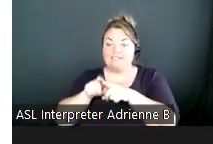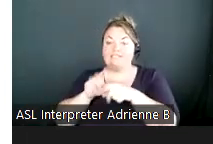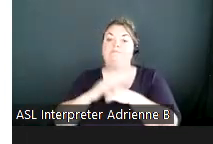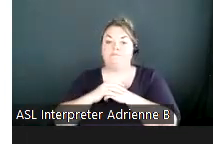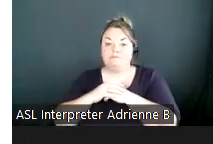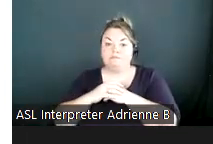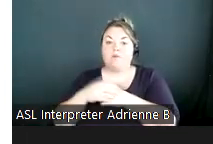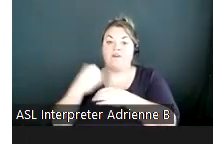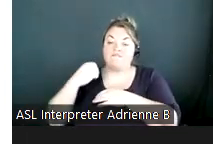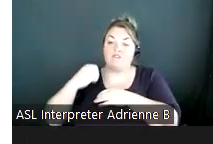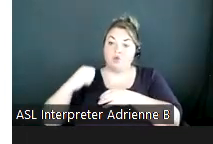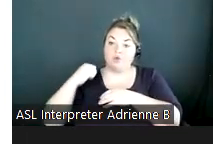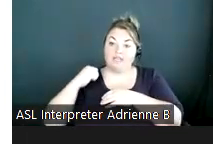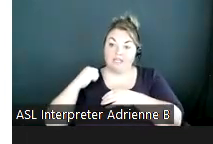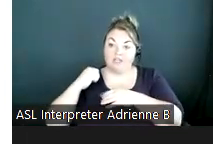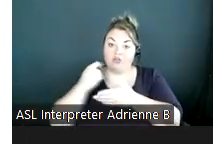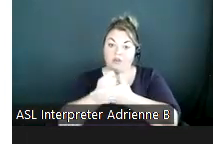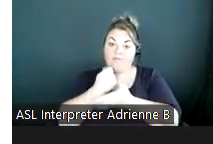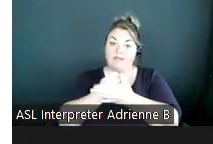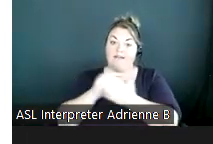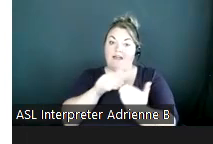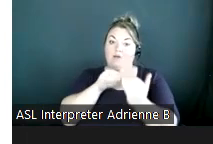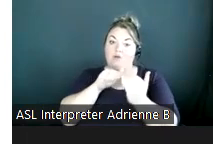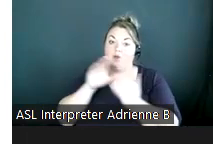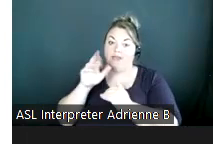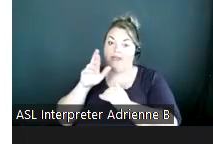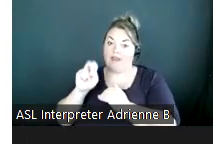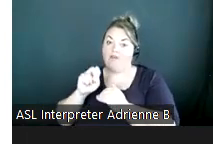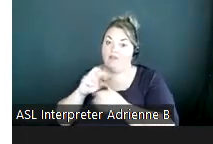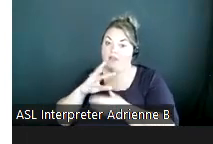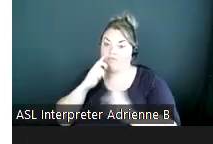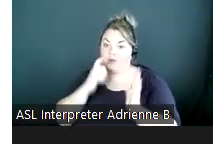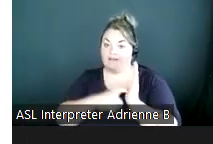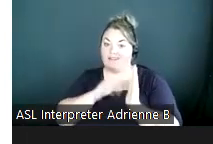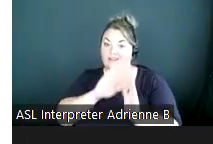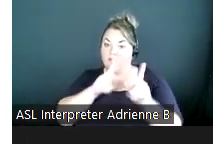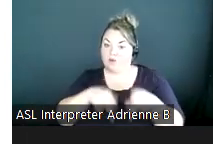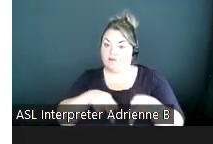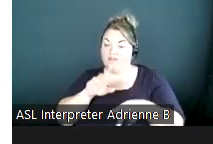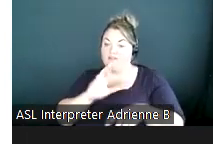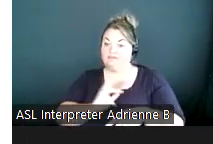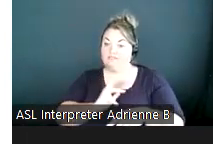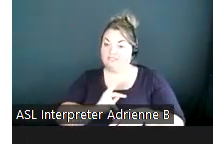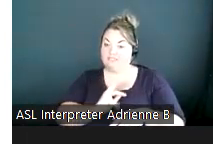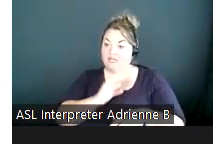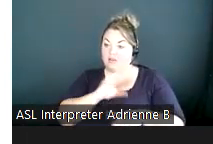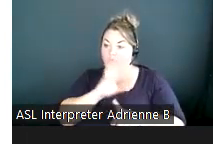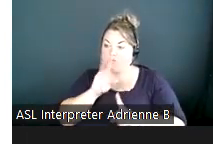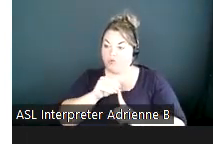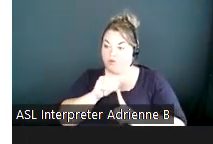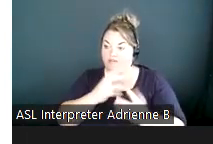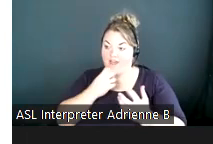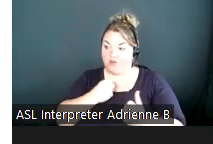equitable care that recognizes an individual's dignity and cultural values, information about billing